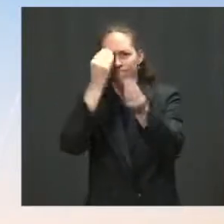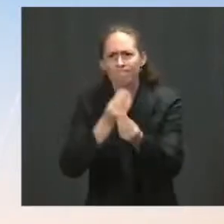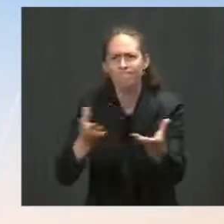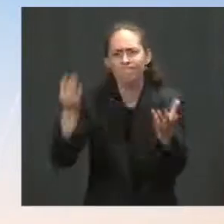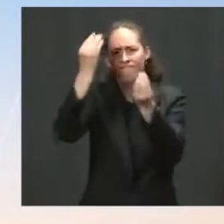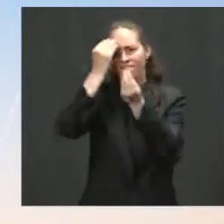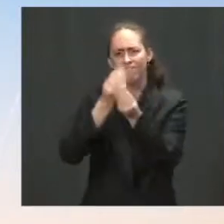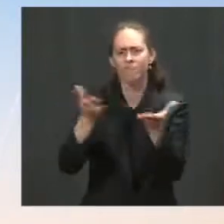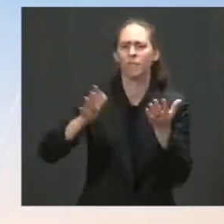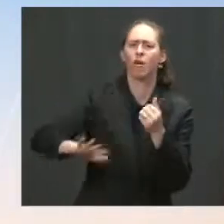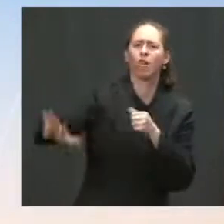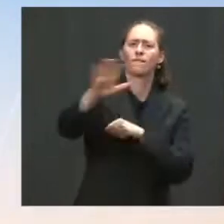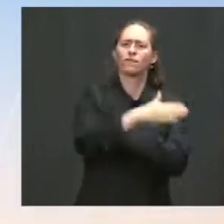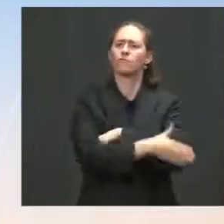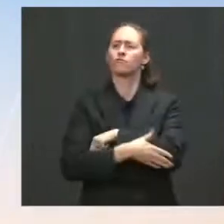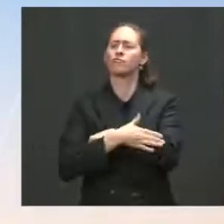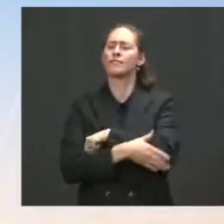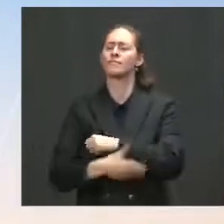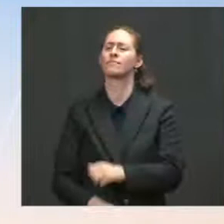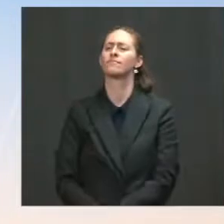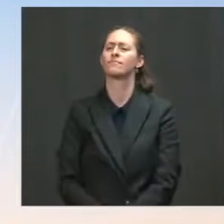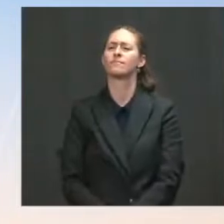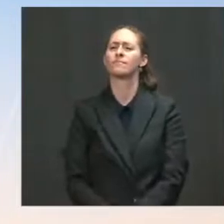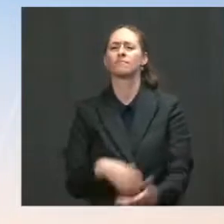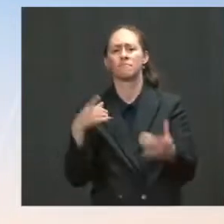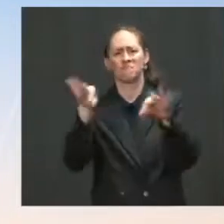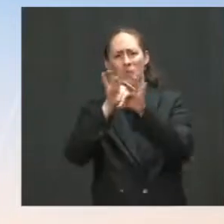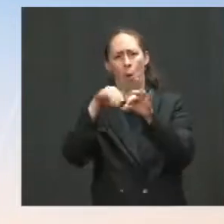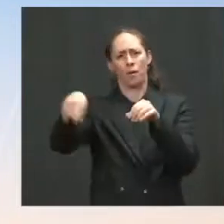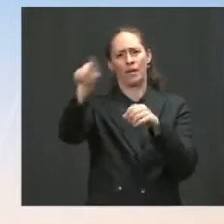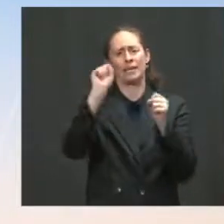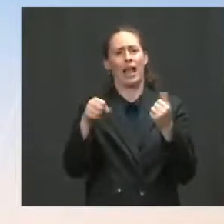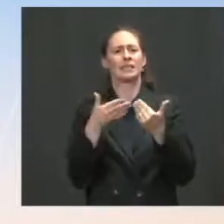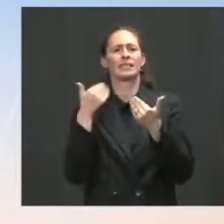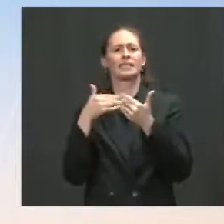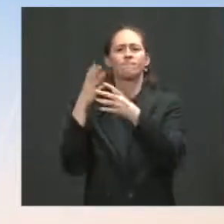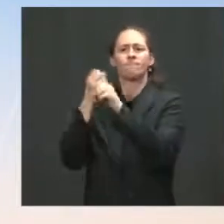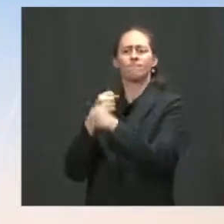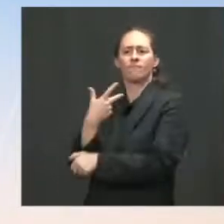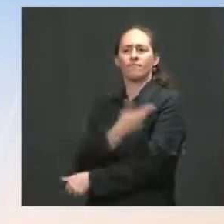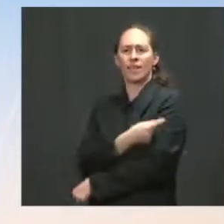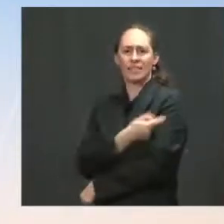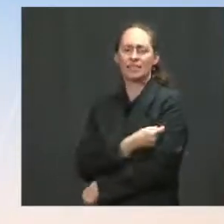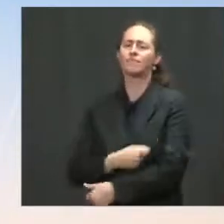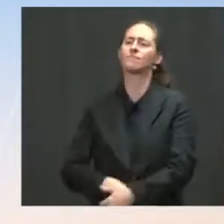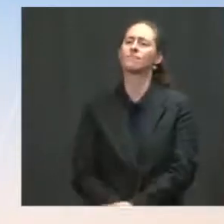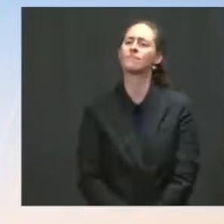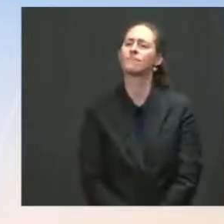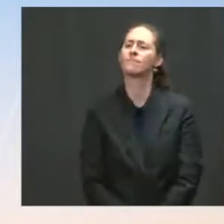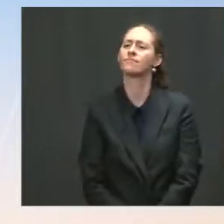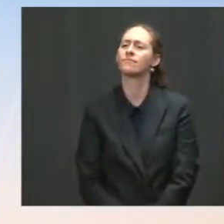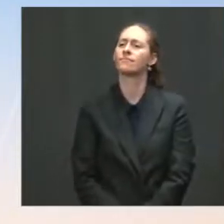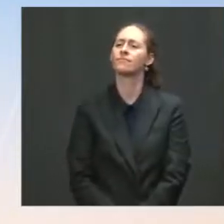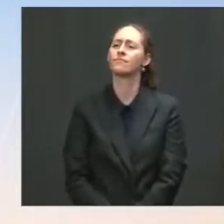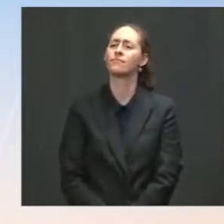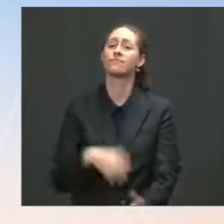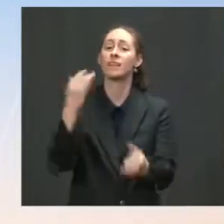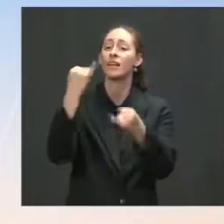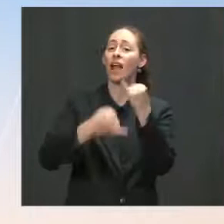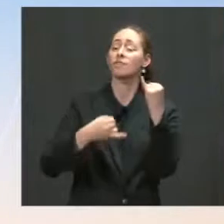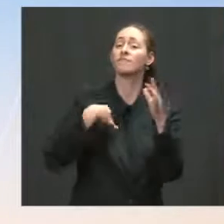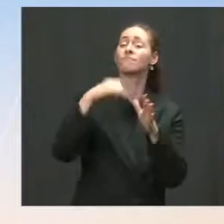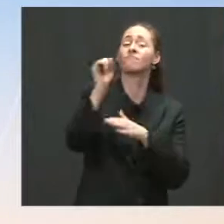And they discussed how we can work together, of course, moving forward. Last point for all of you, the president spoke, or called, I should